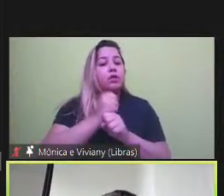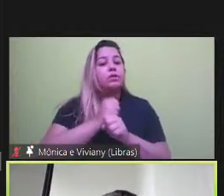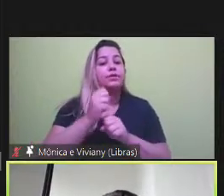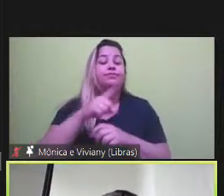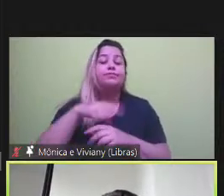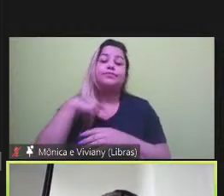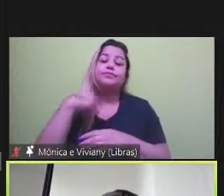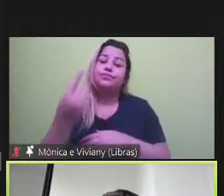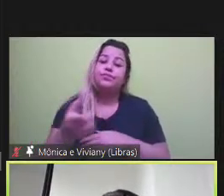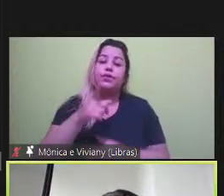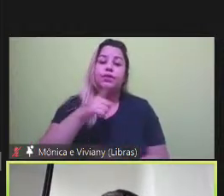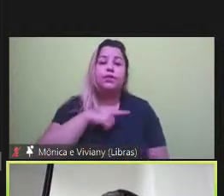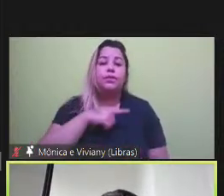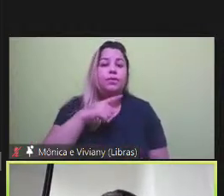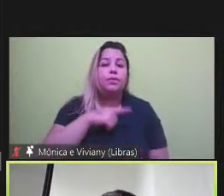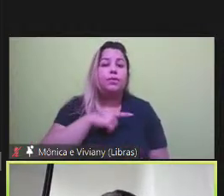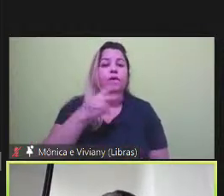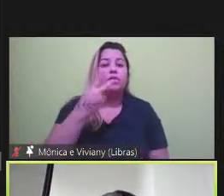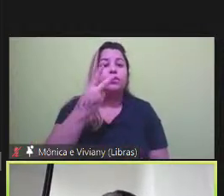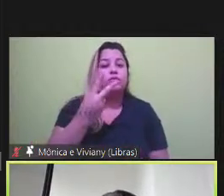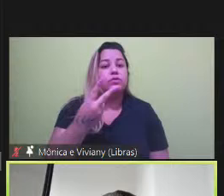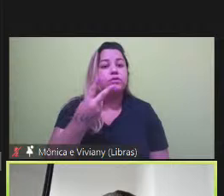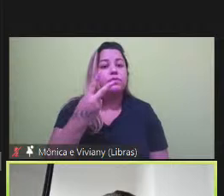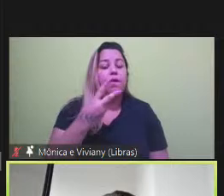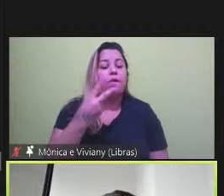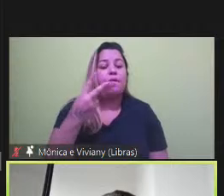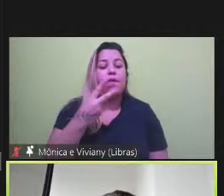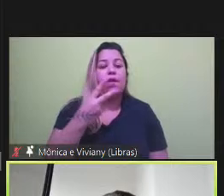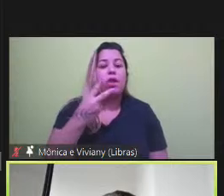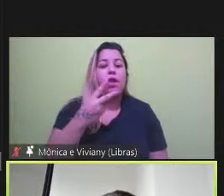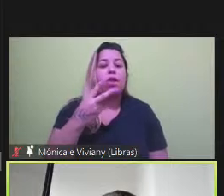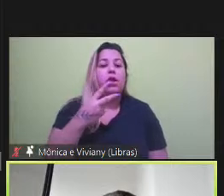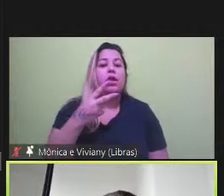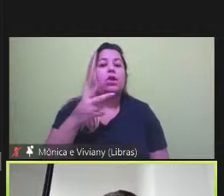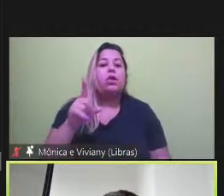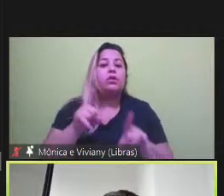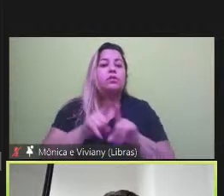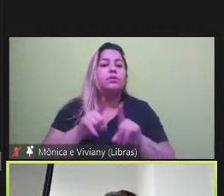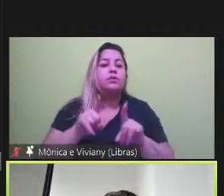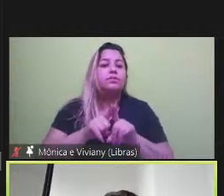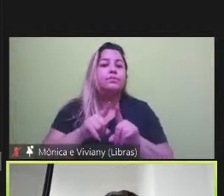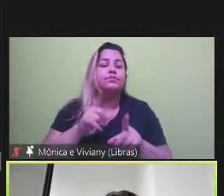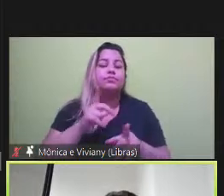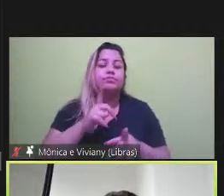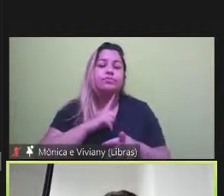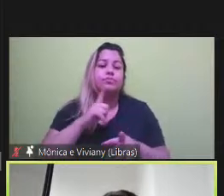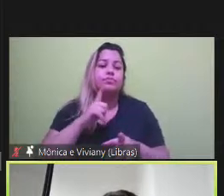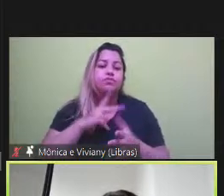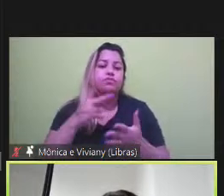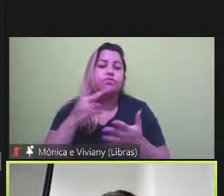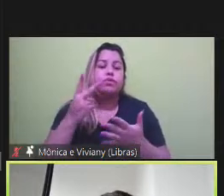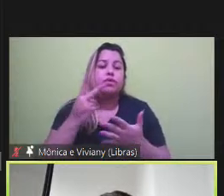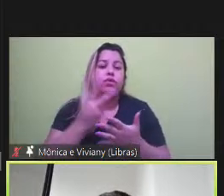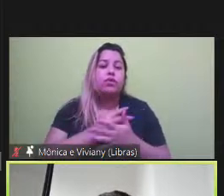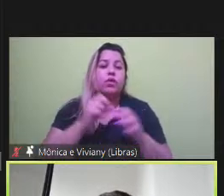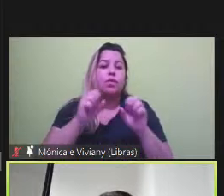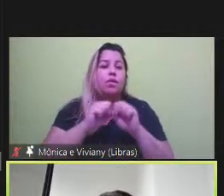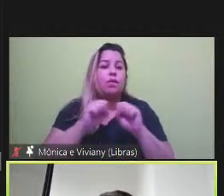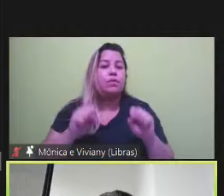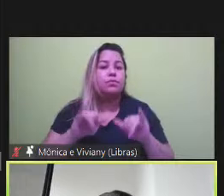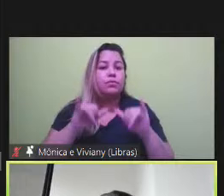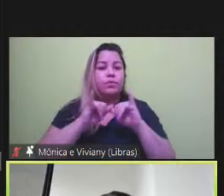years. And on the other hand, we have 2 areas that are transversal, that are connected